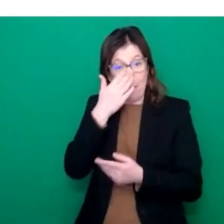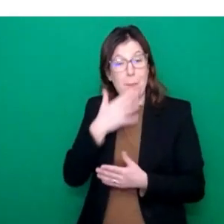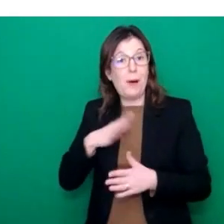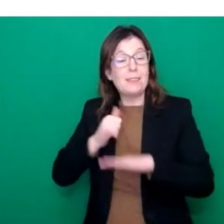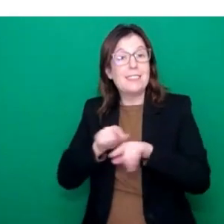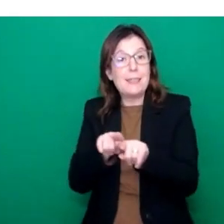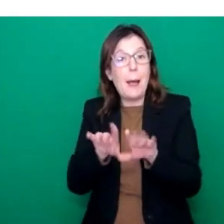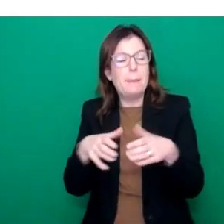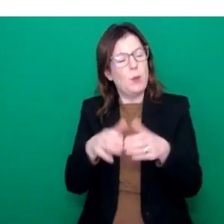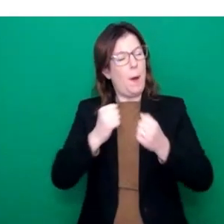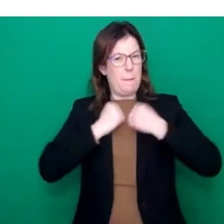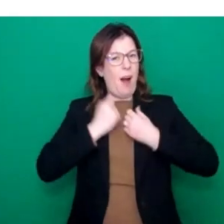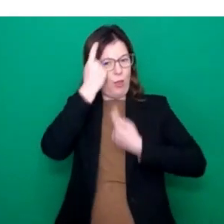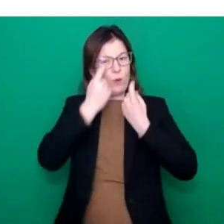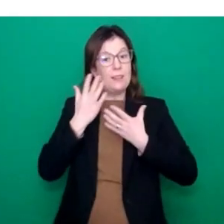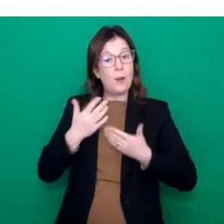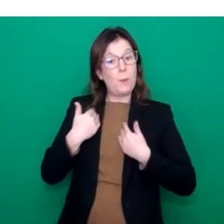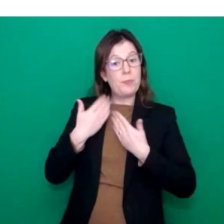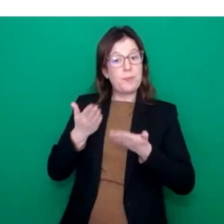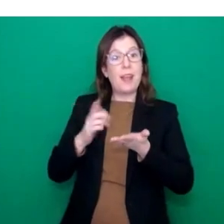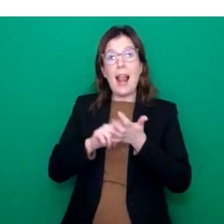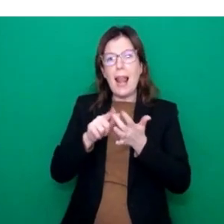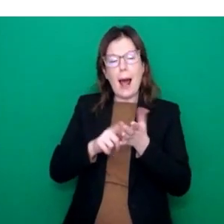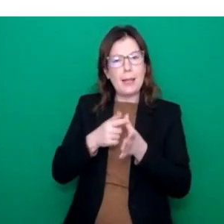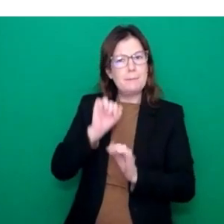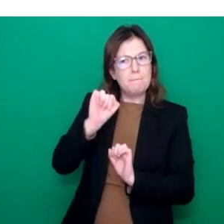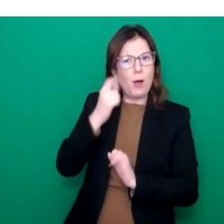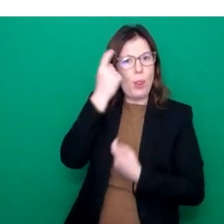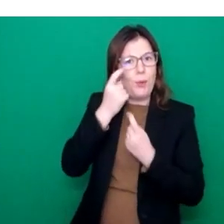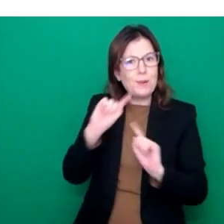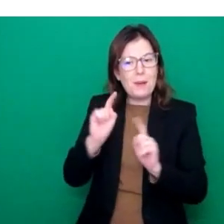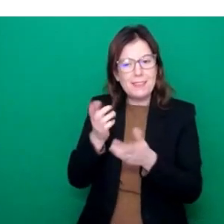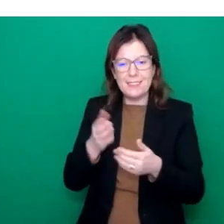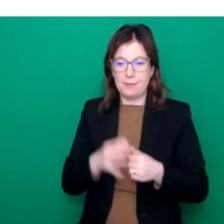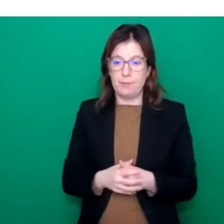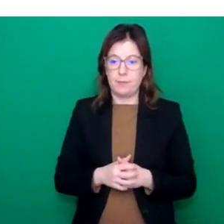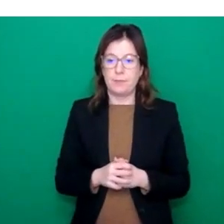my thoughts. I'm going to pass over to Leila to hear her thoughts.